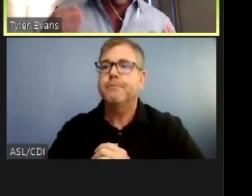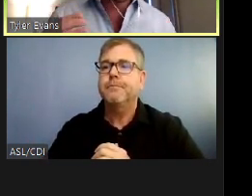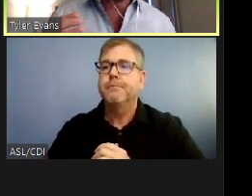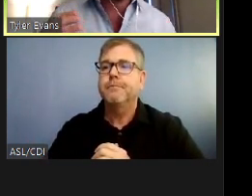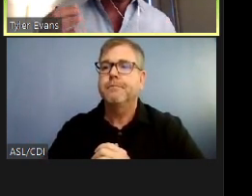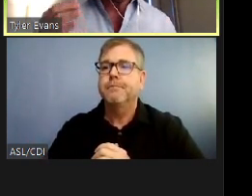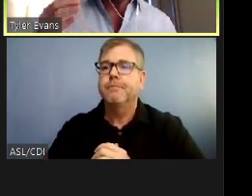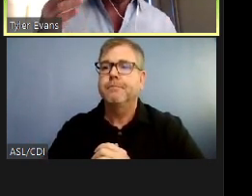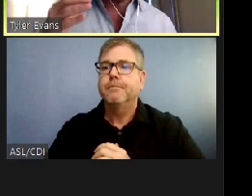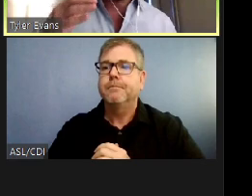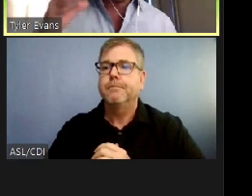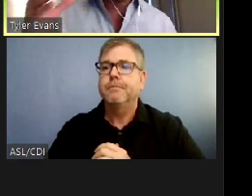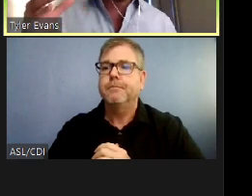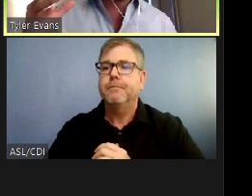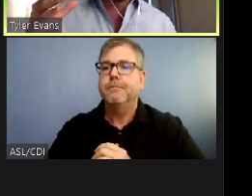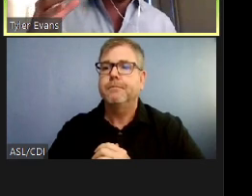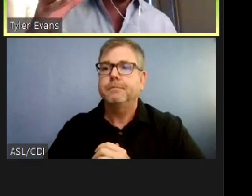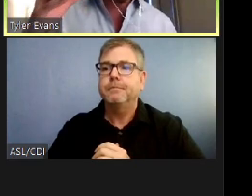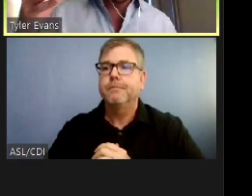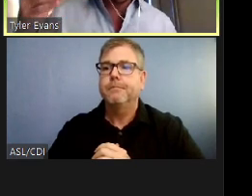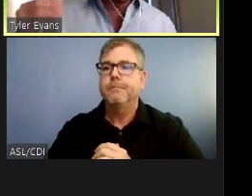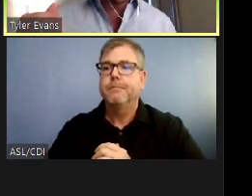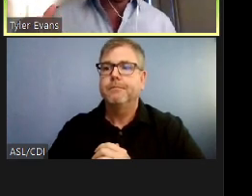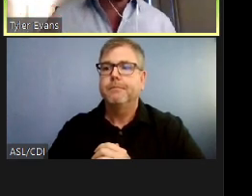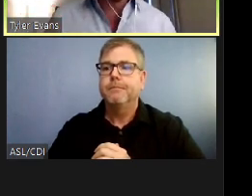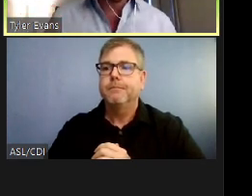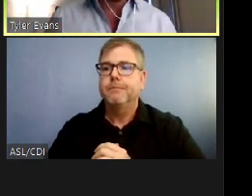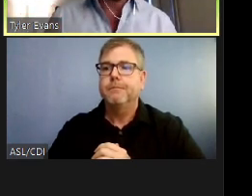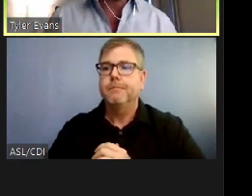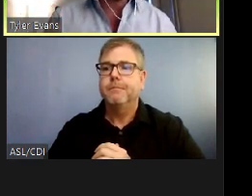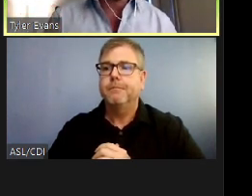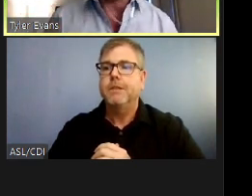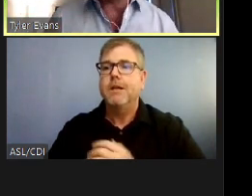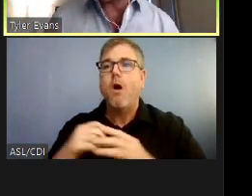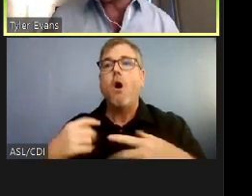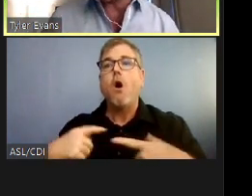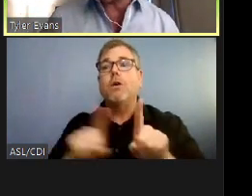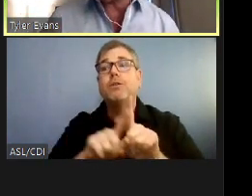a national level, and then down to the state and the local